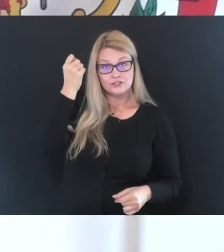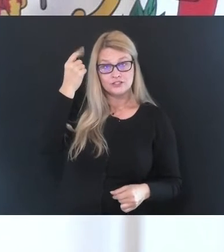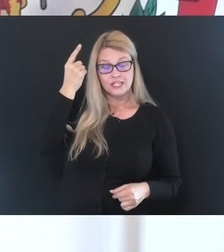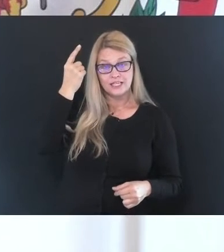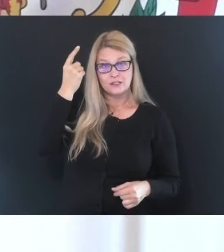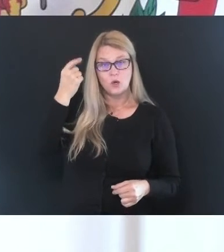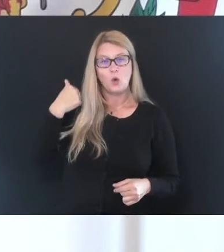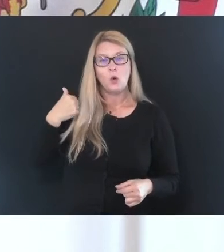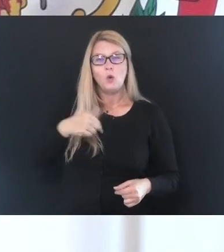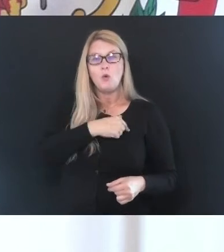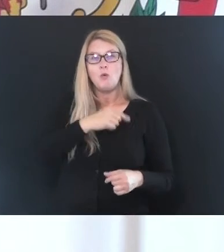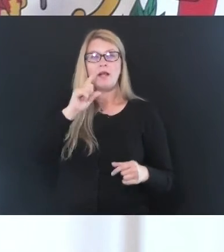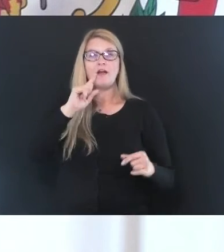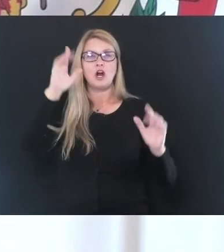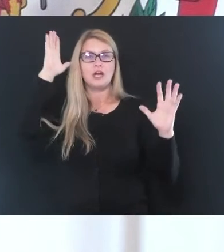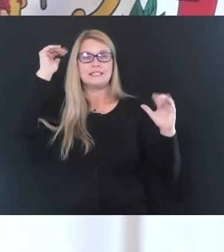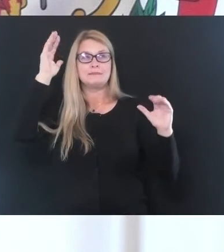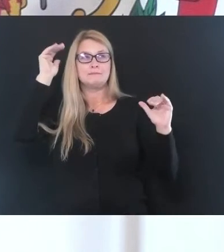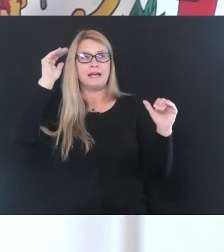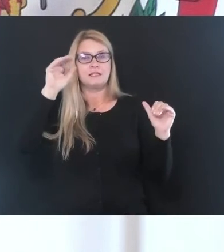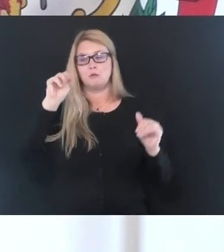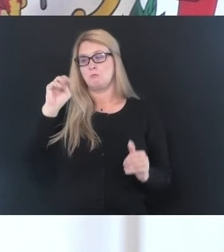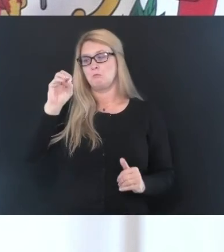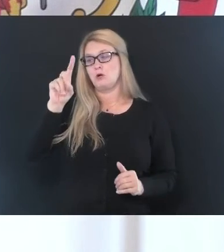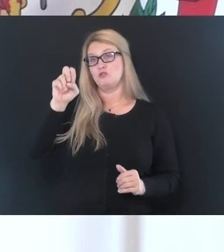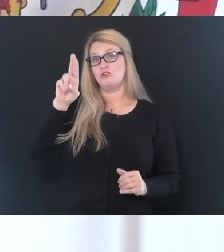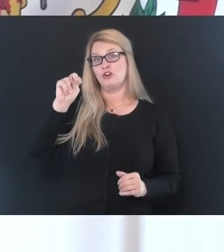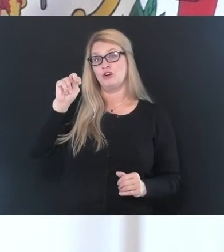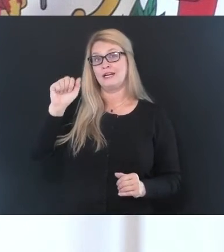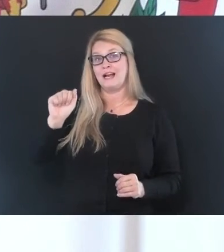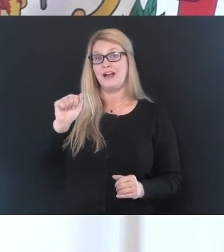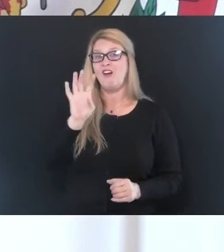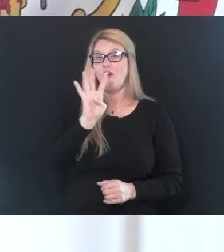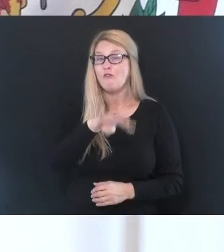we're expecting an allocation from Moderna of